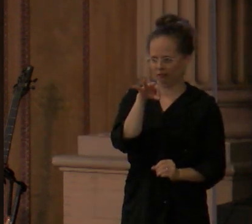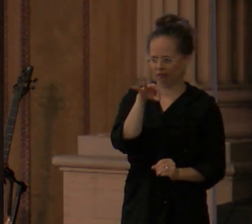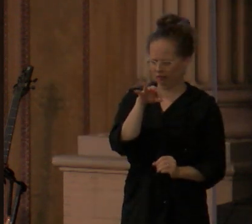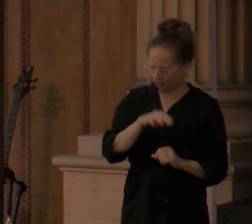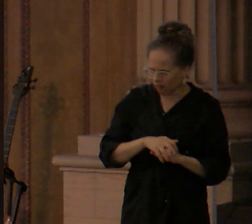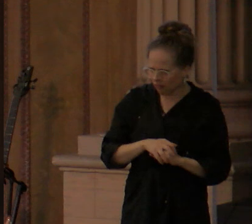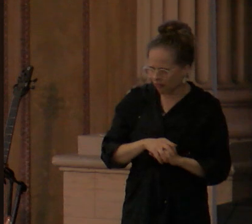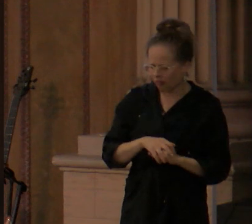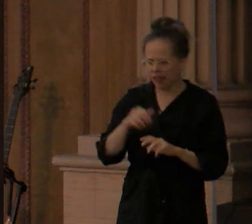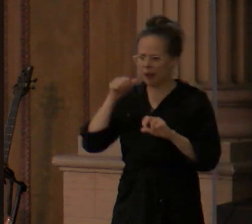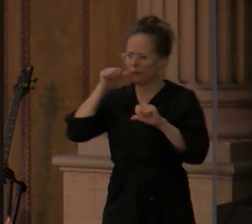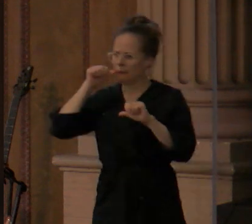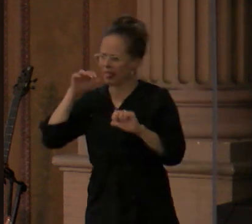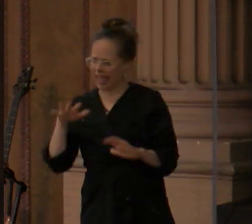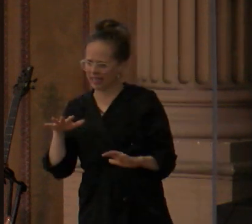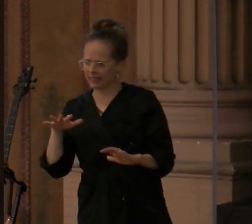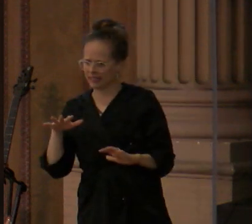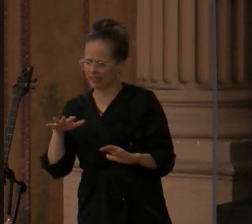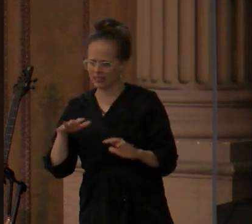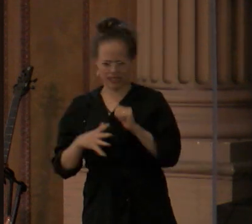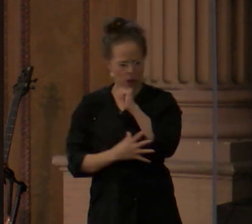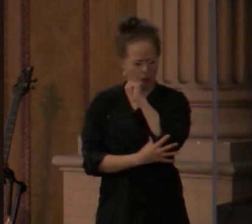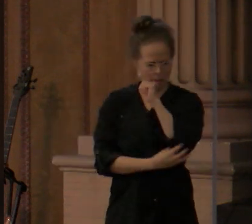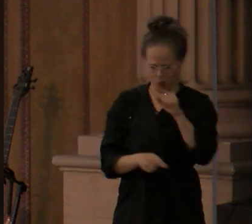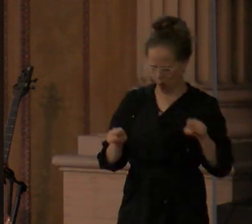the